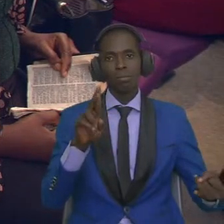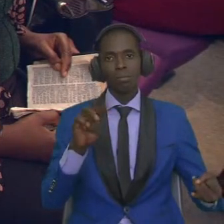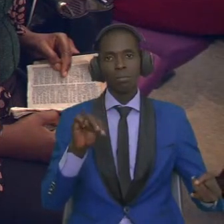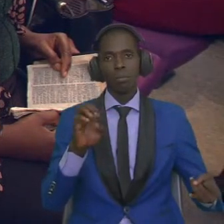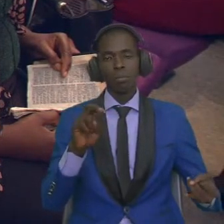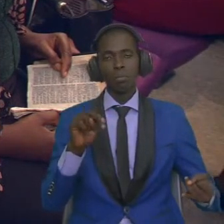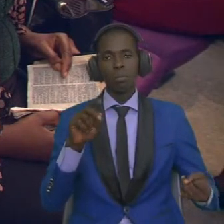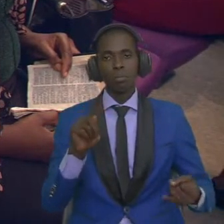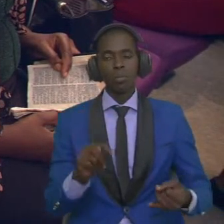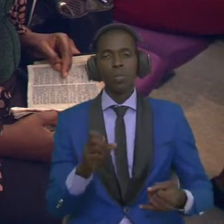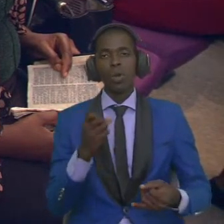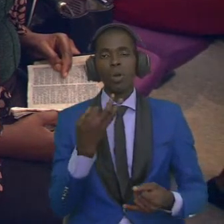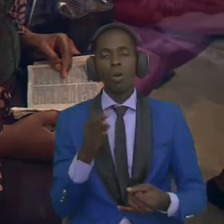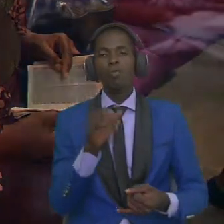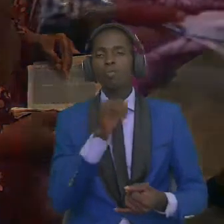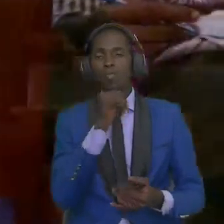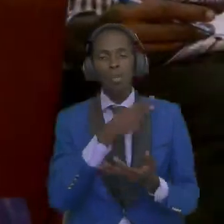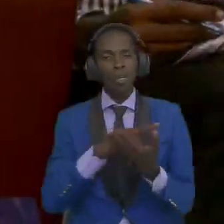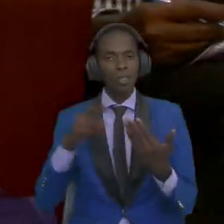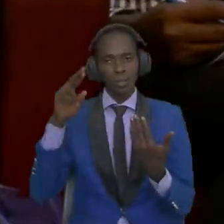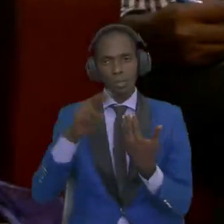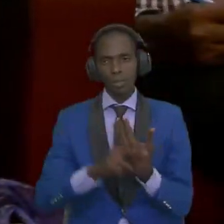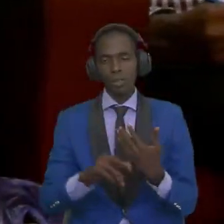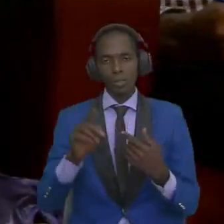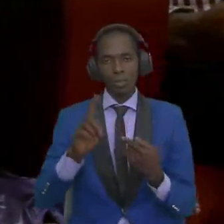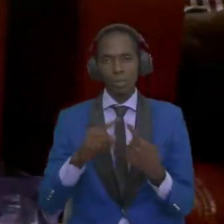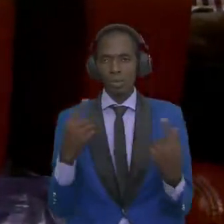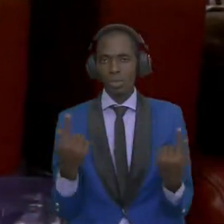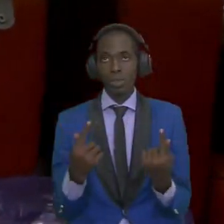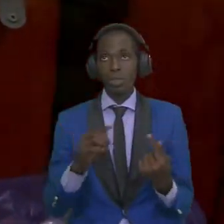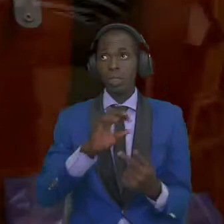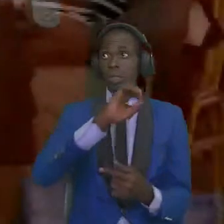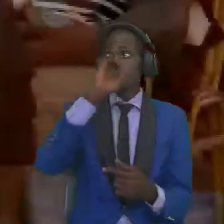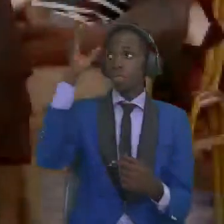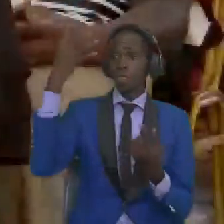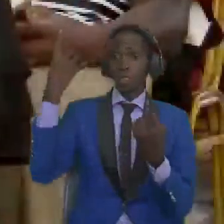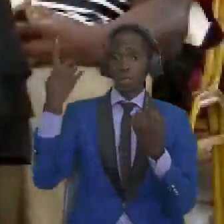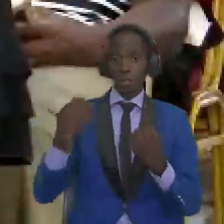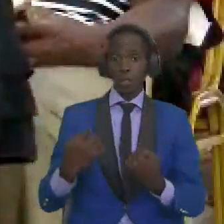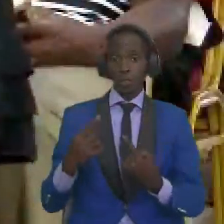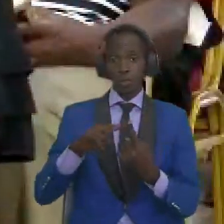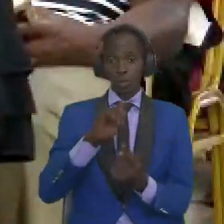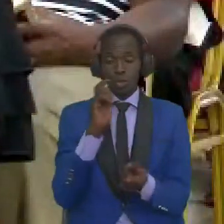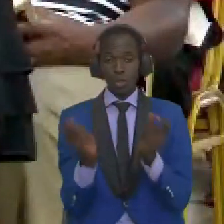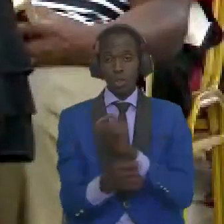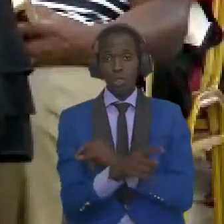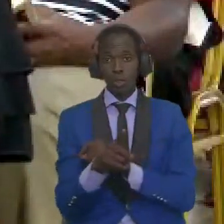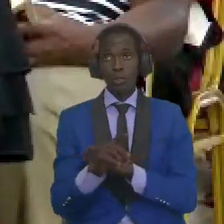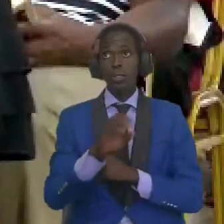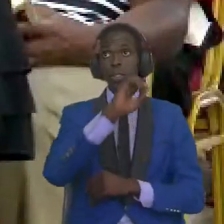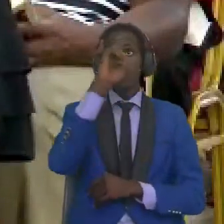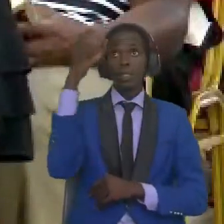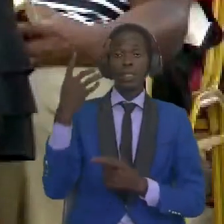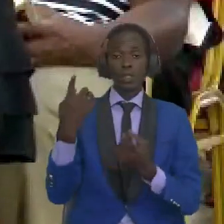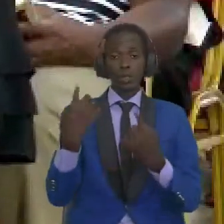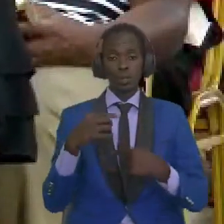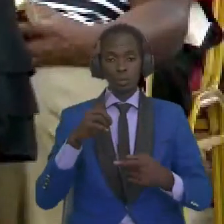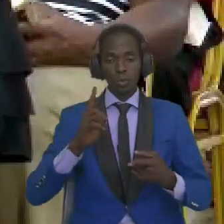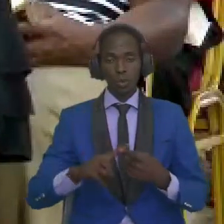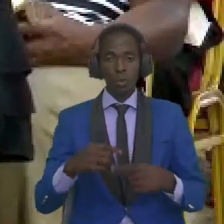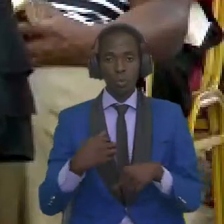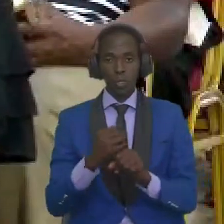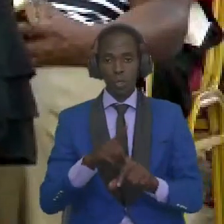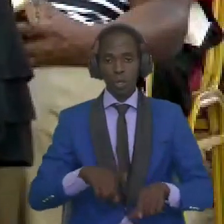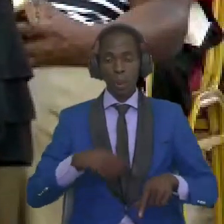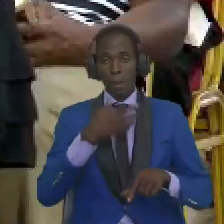sin. Grace has come, grace has turned you around, and grace has impacted your life. And